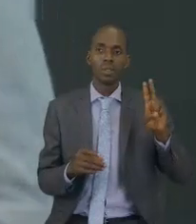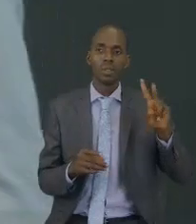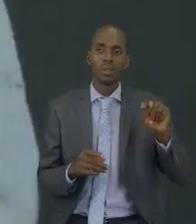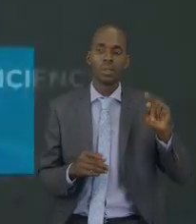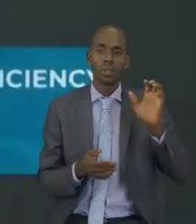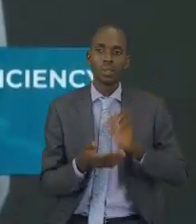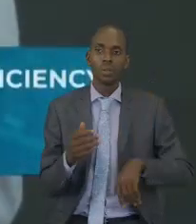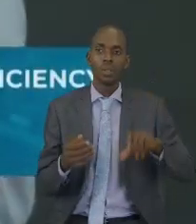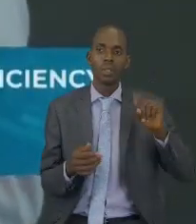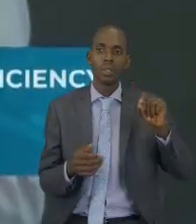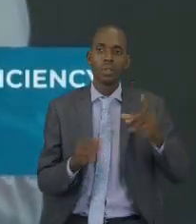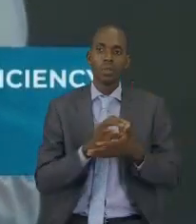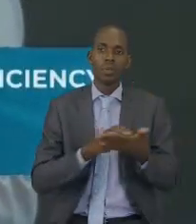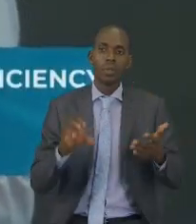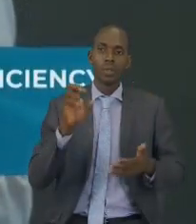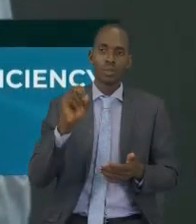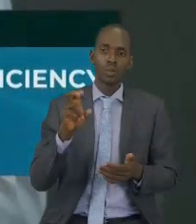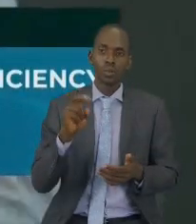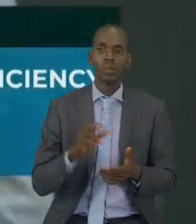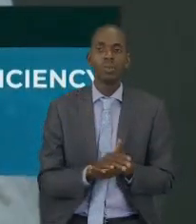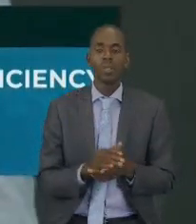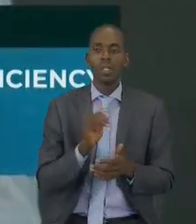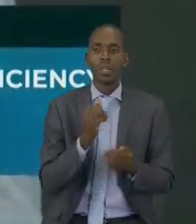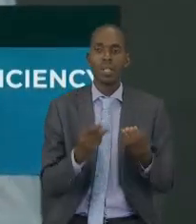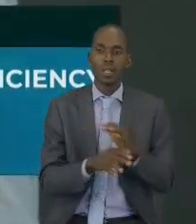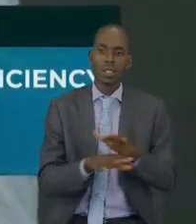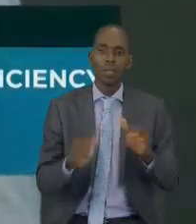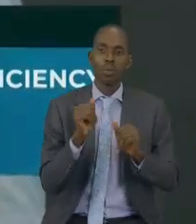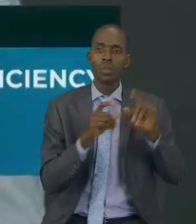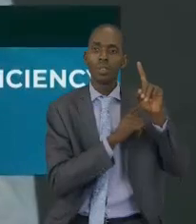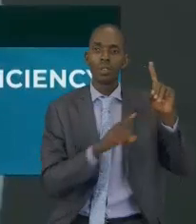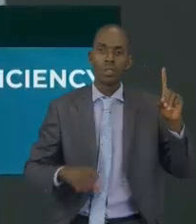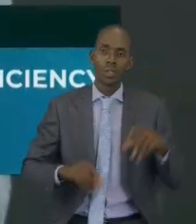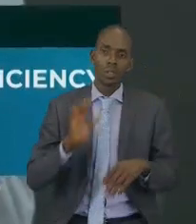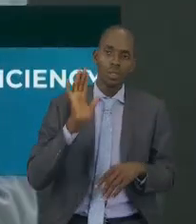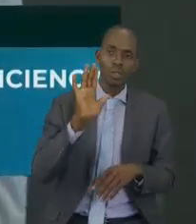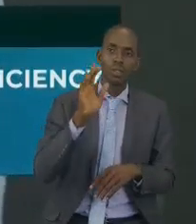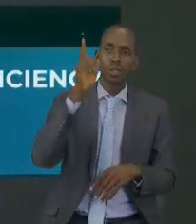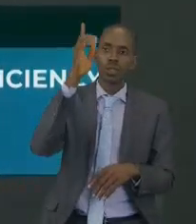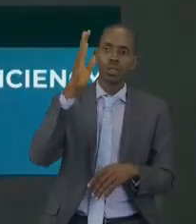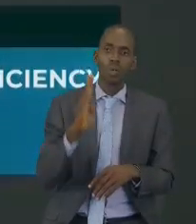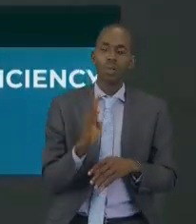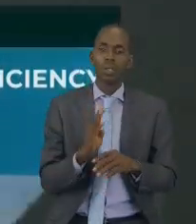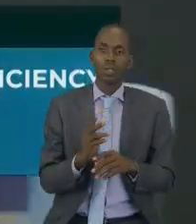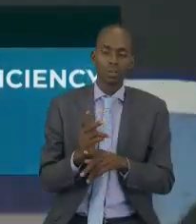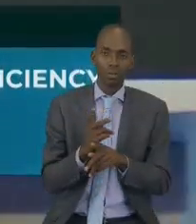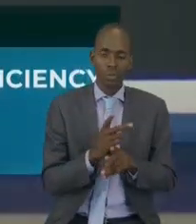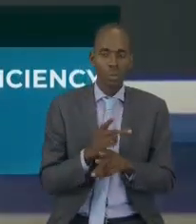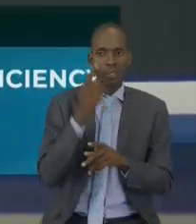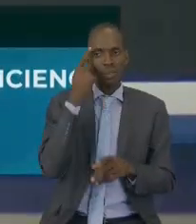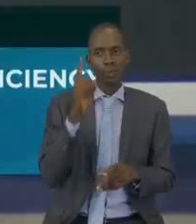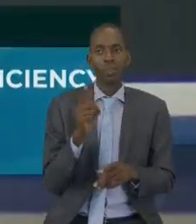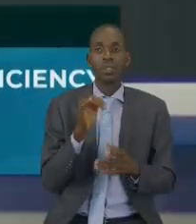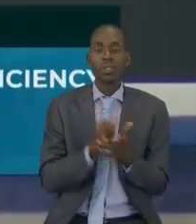verse 12, a land which the Lord thy God careth for. That's